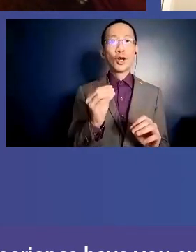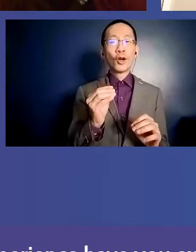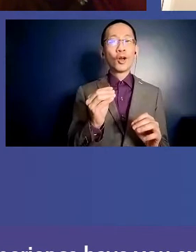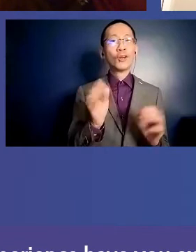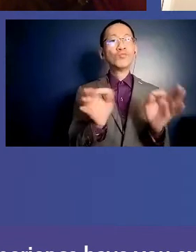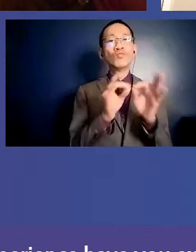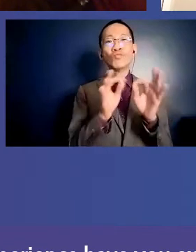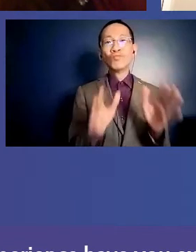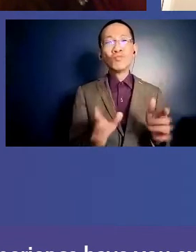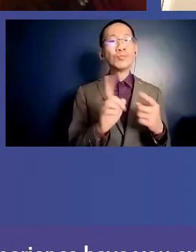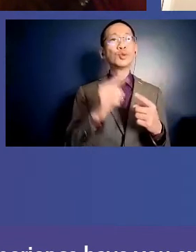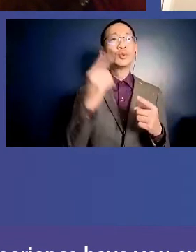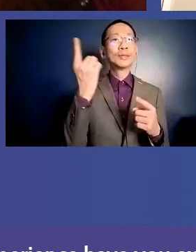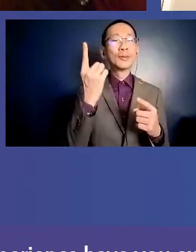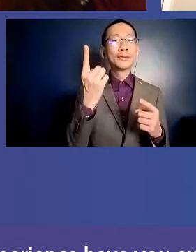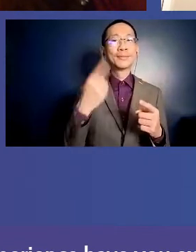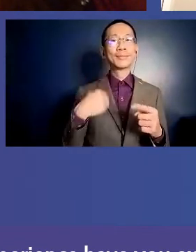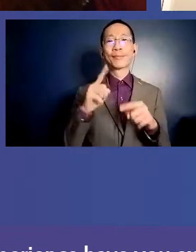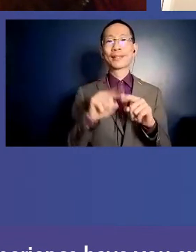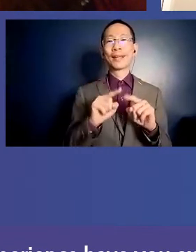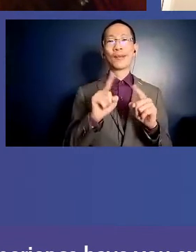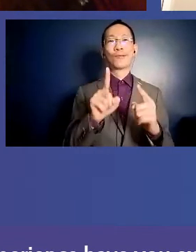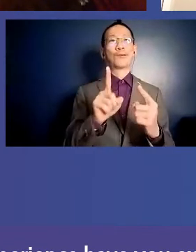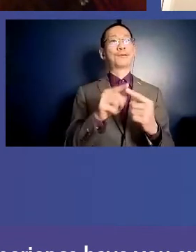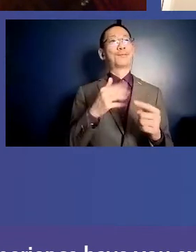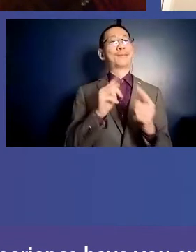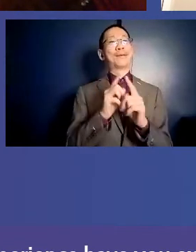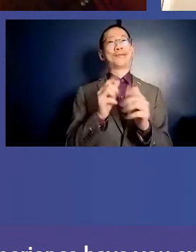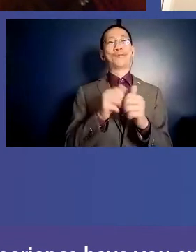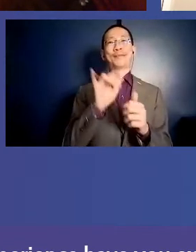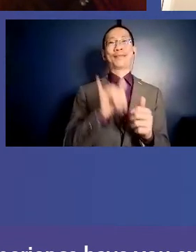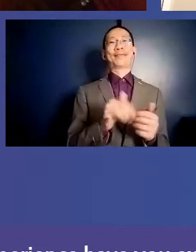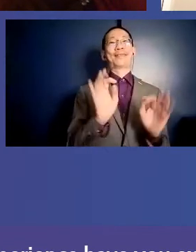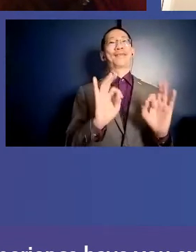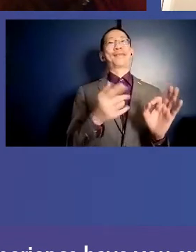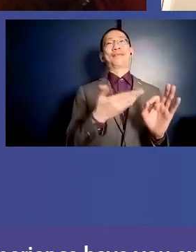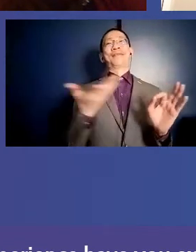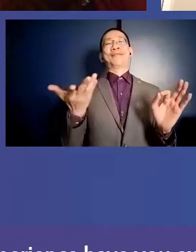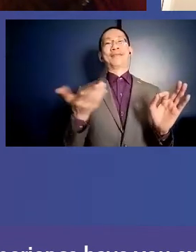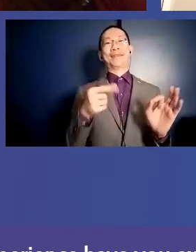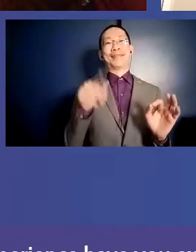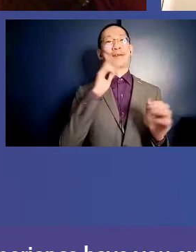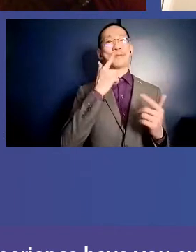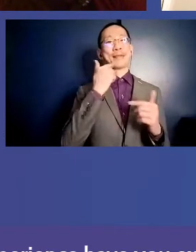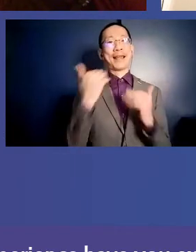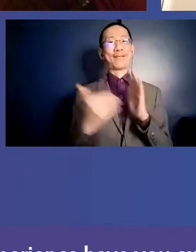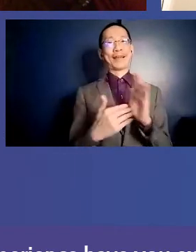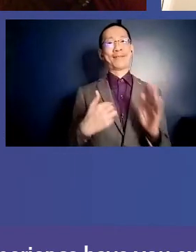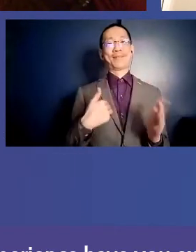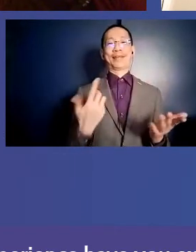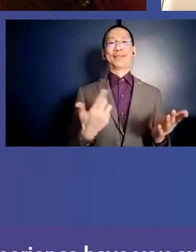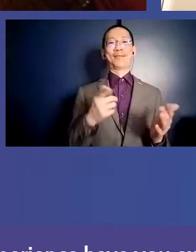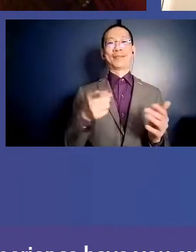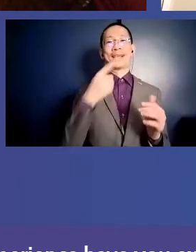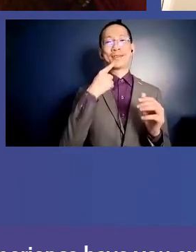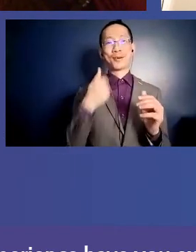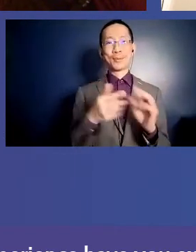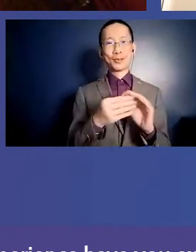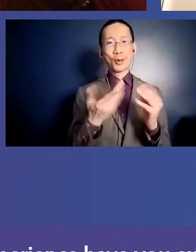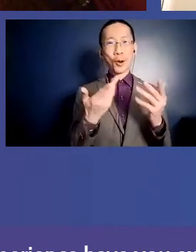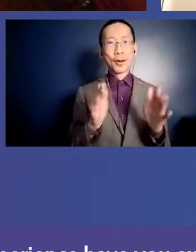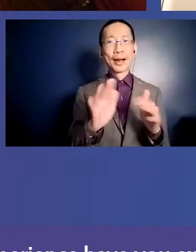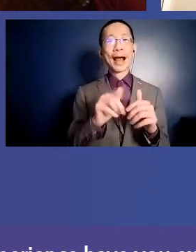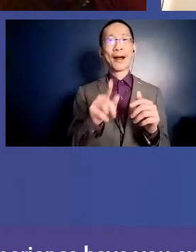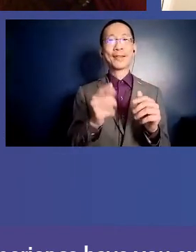pointless to somebody. They're like, I can't go to my mentor with this thing because, like, you know, they'll laugh at me, or they told me a story already how they've